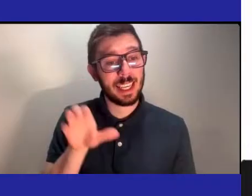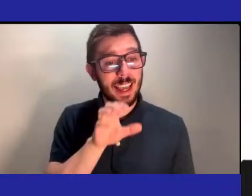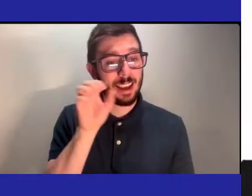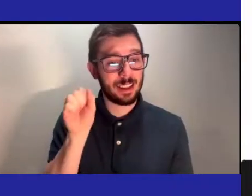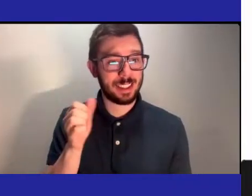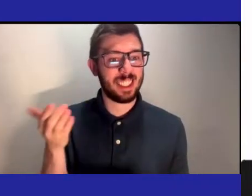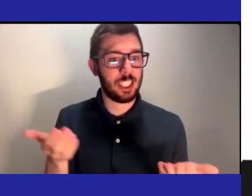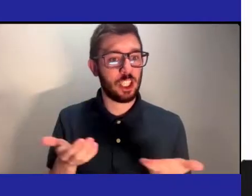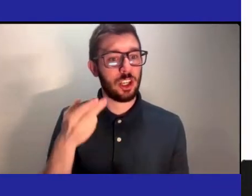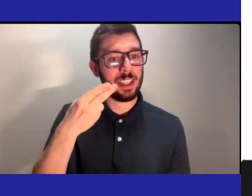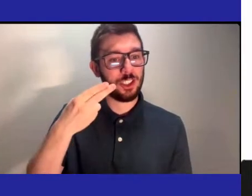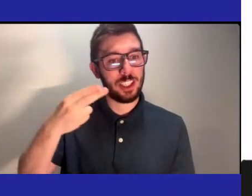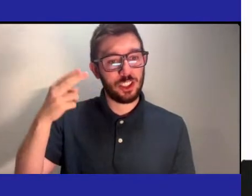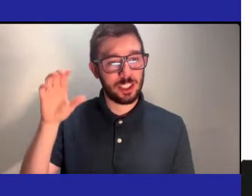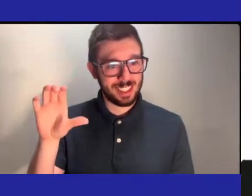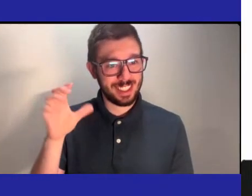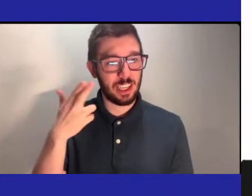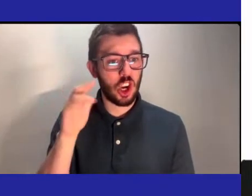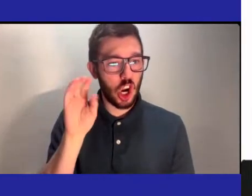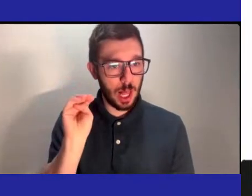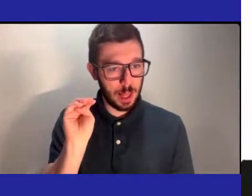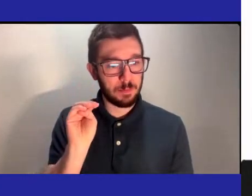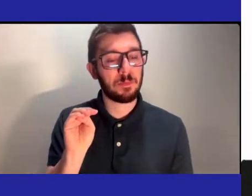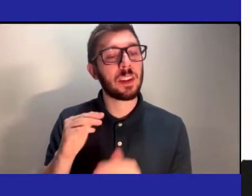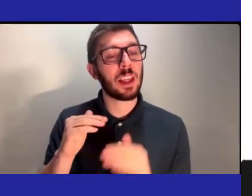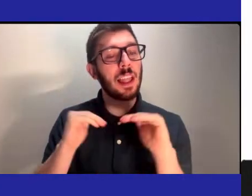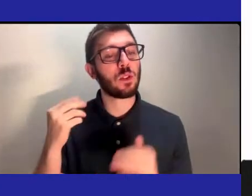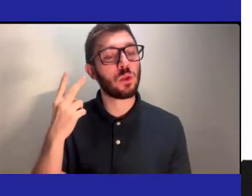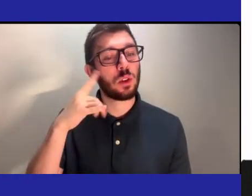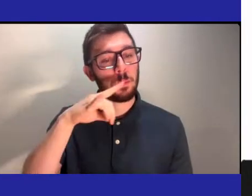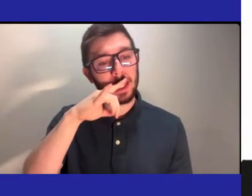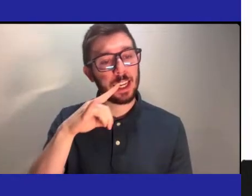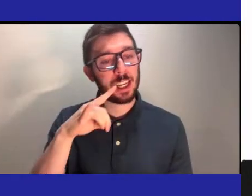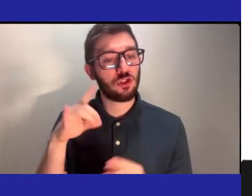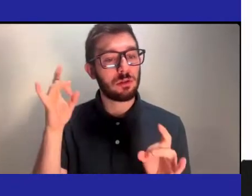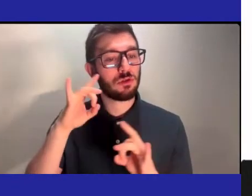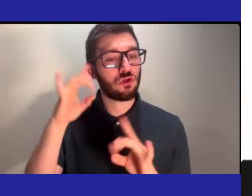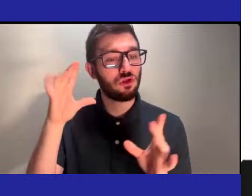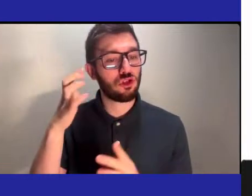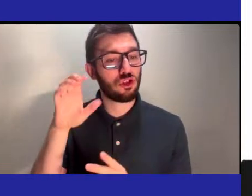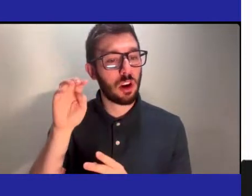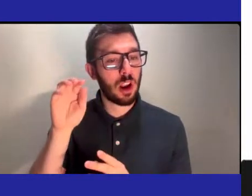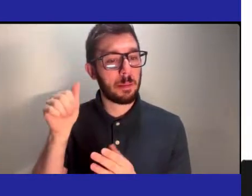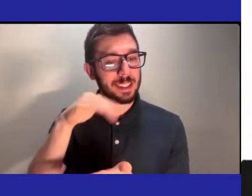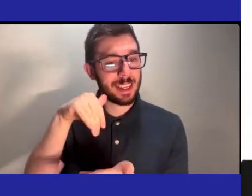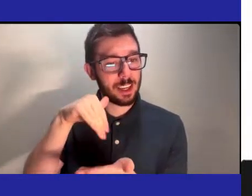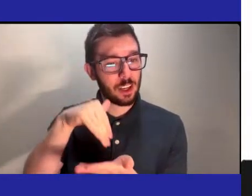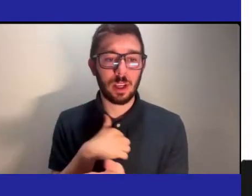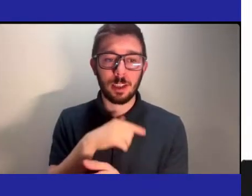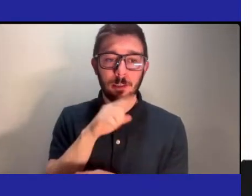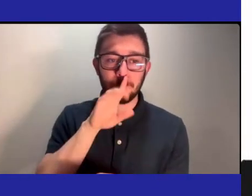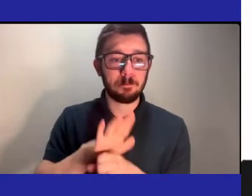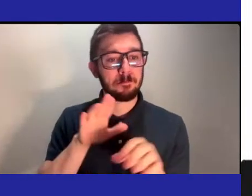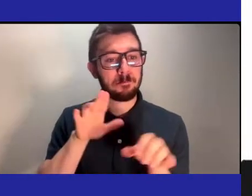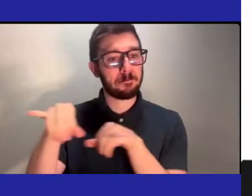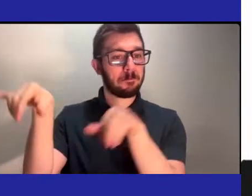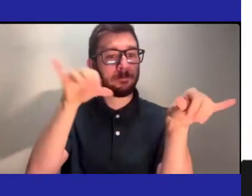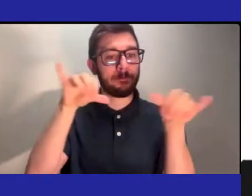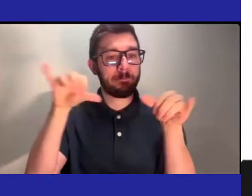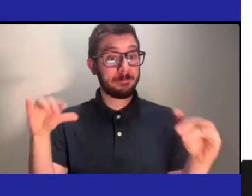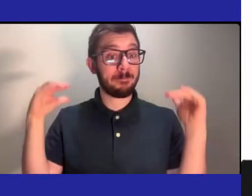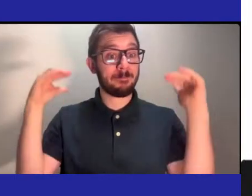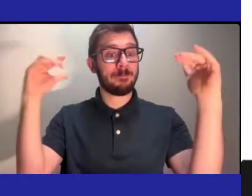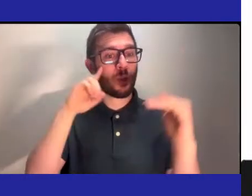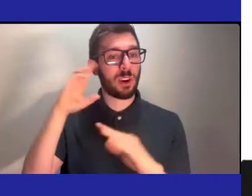Harlem, as a Level 2 pediatric trauma center, and committing to maintaining the high standards needed to provide optimal care of